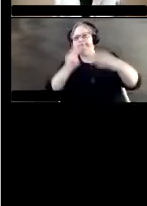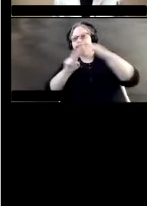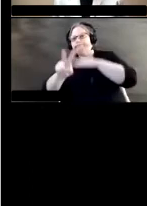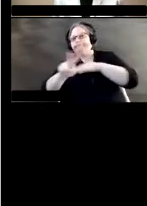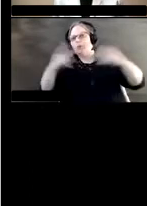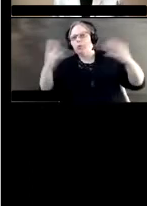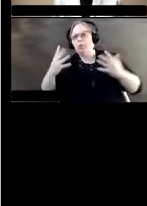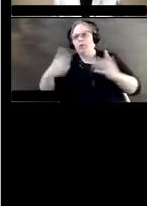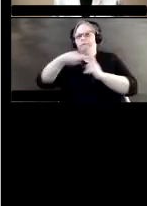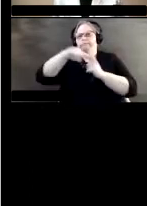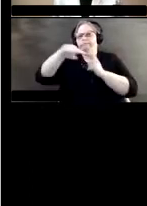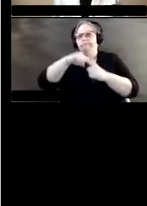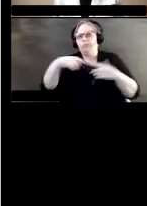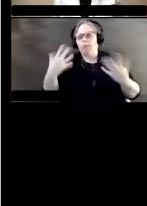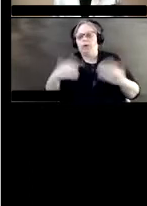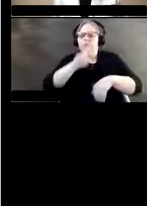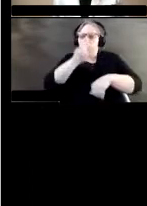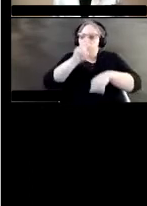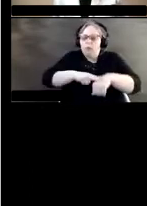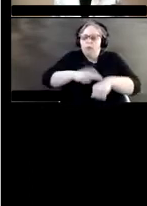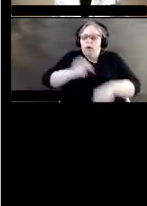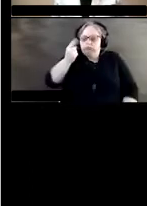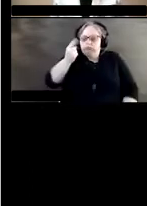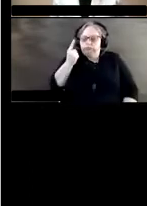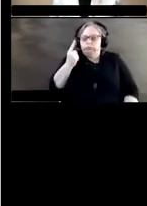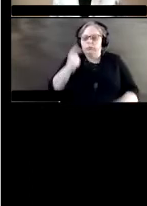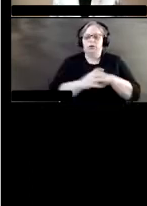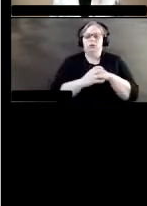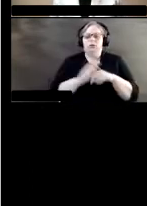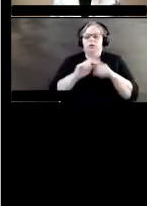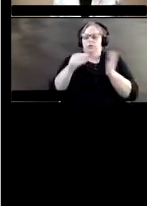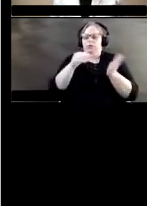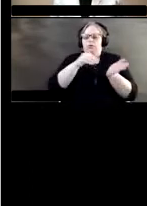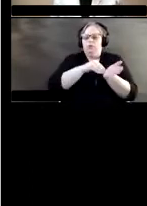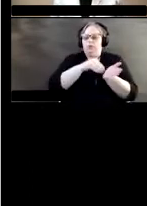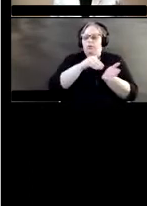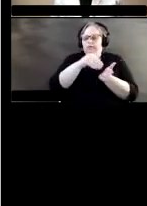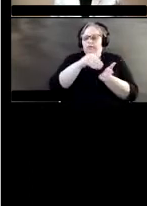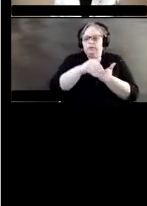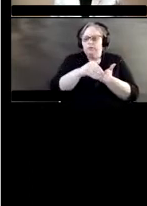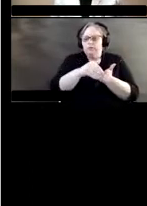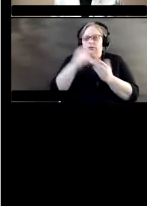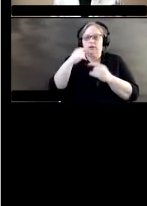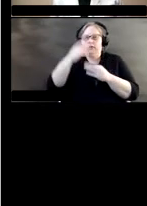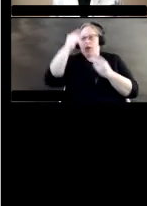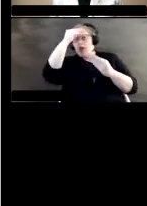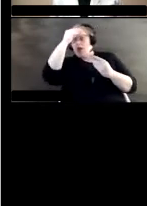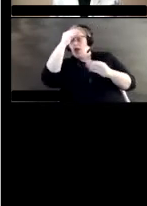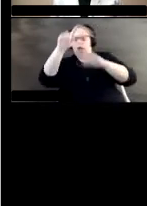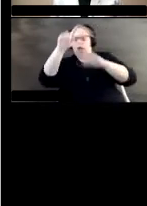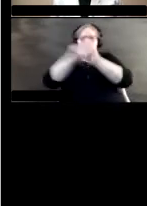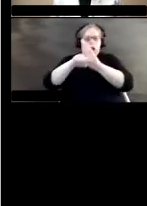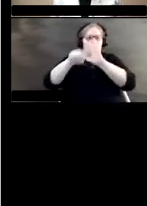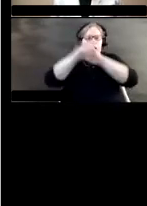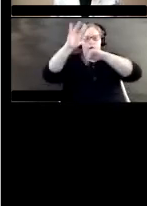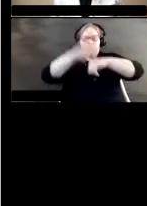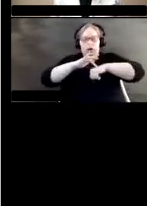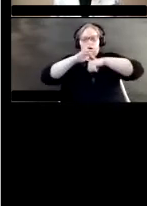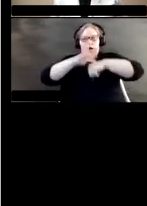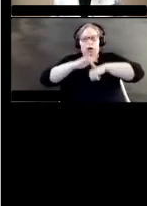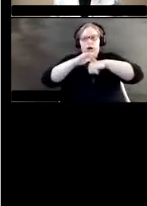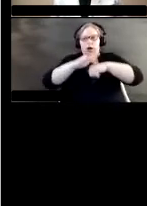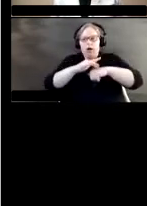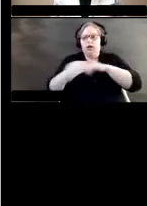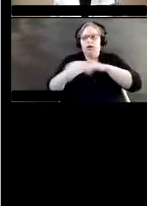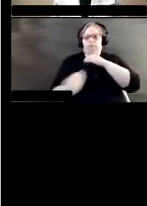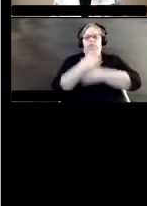think, but too often, too much can have a very negative impact on